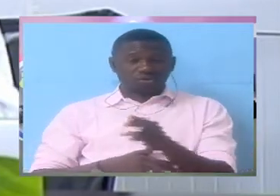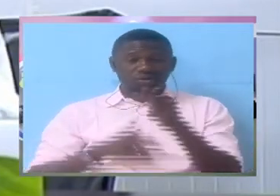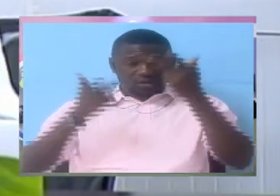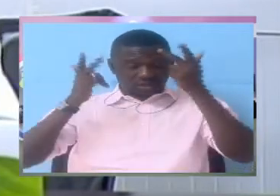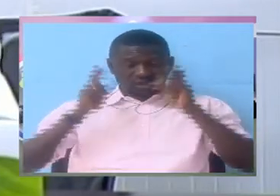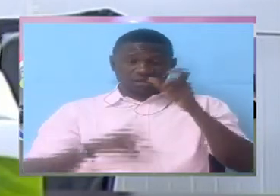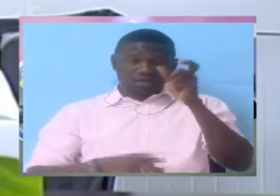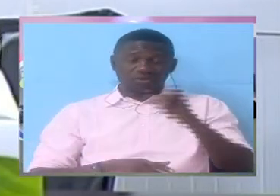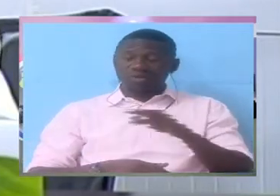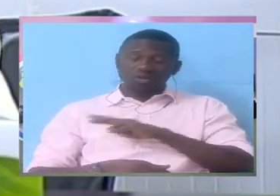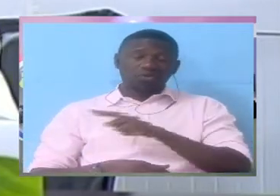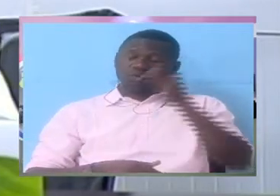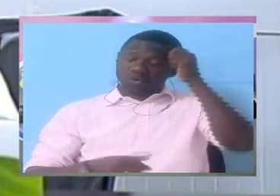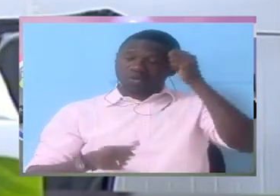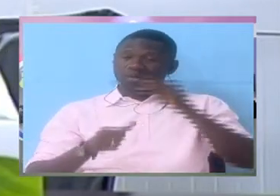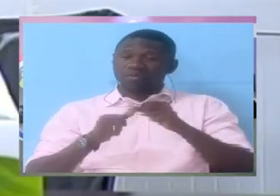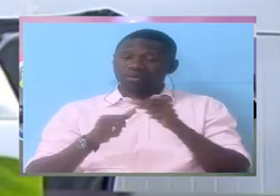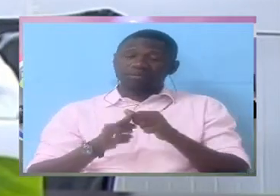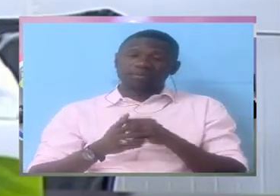remember, recall,